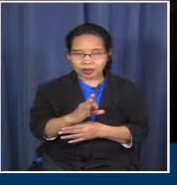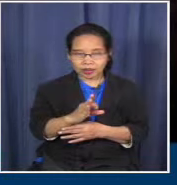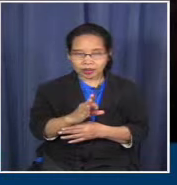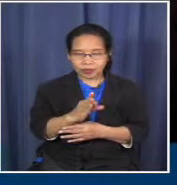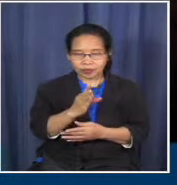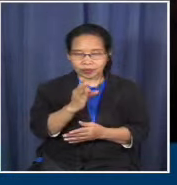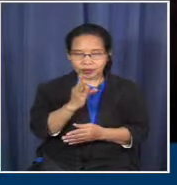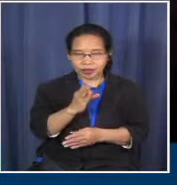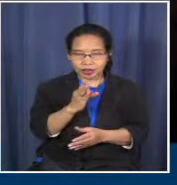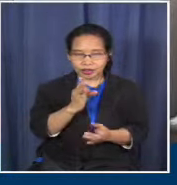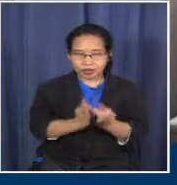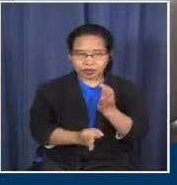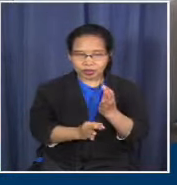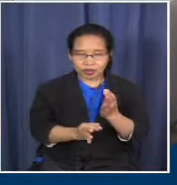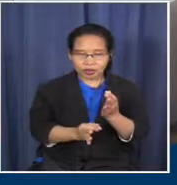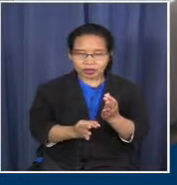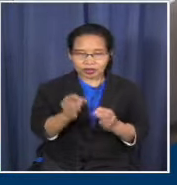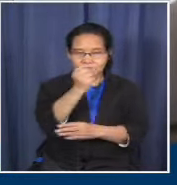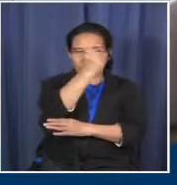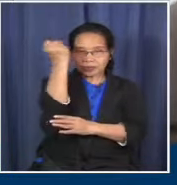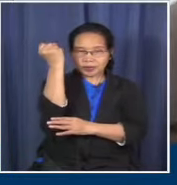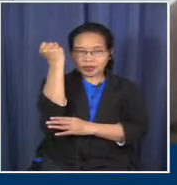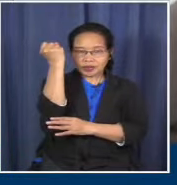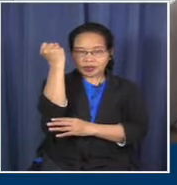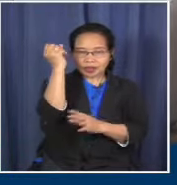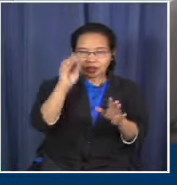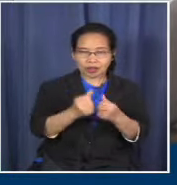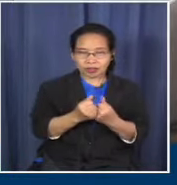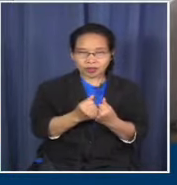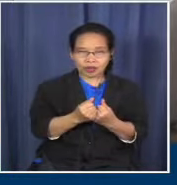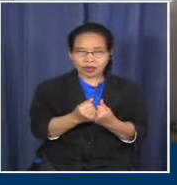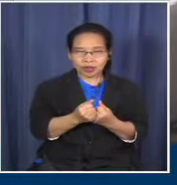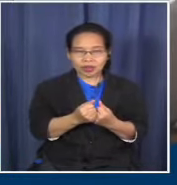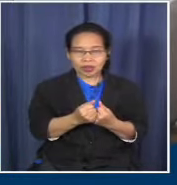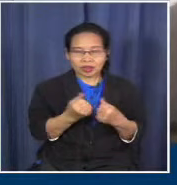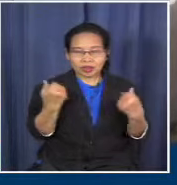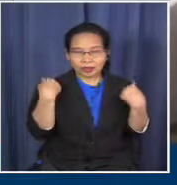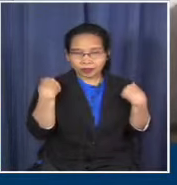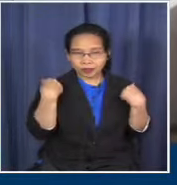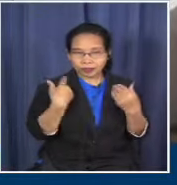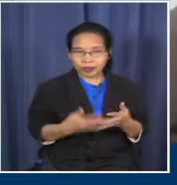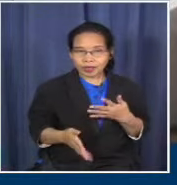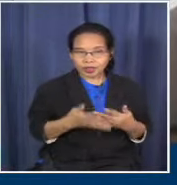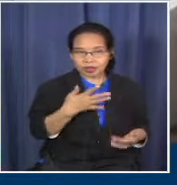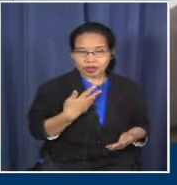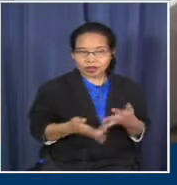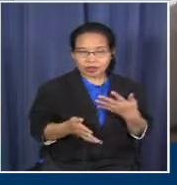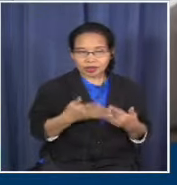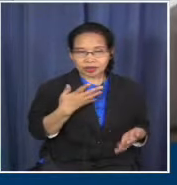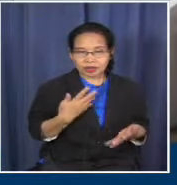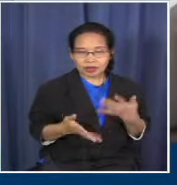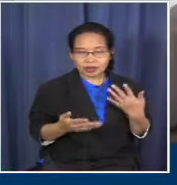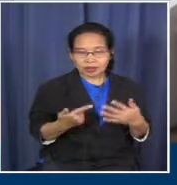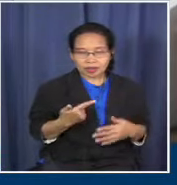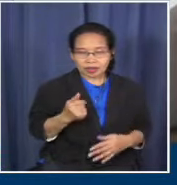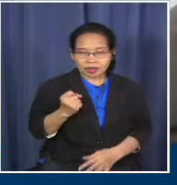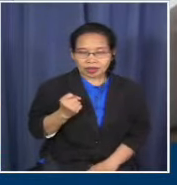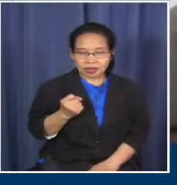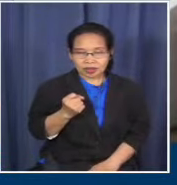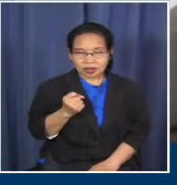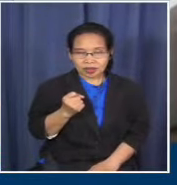exists a frictionless space? How can that be frictionless? Wherever there is matter